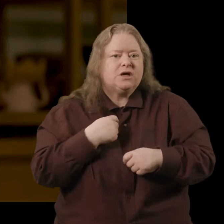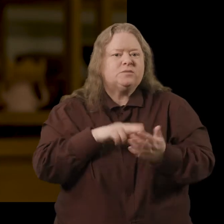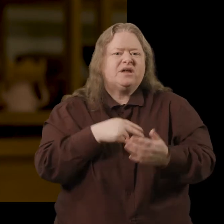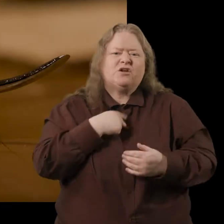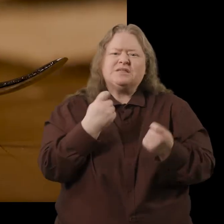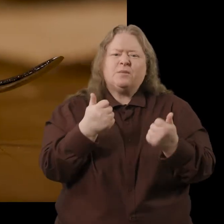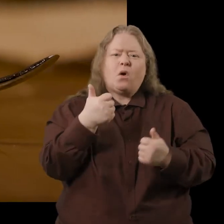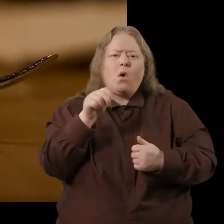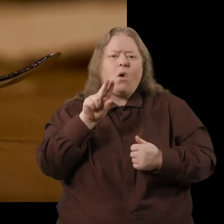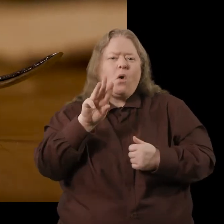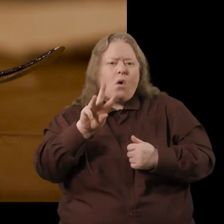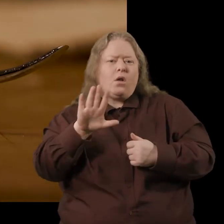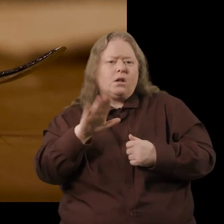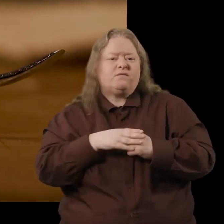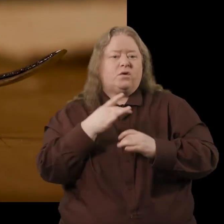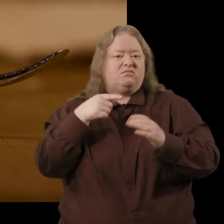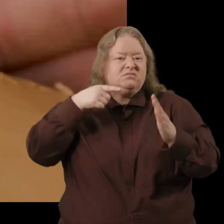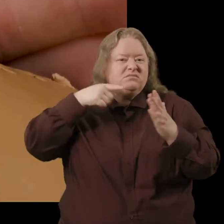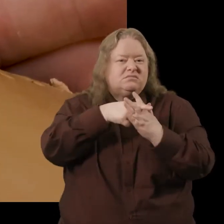all for piercing holes.